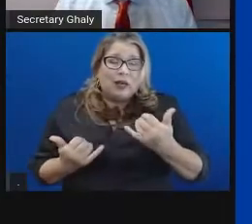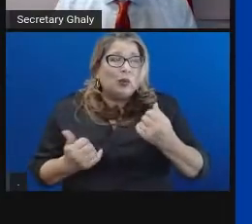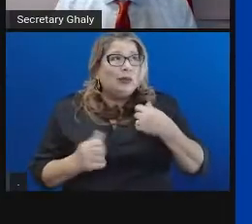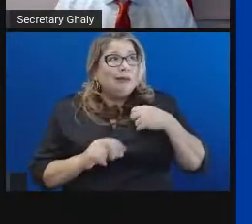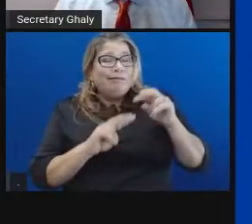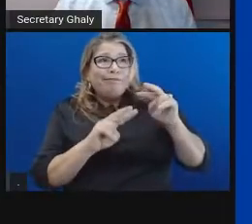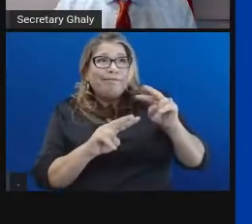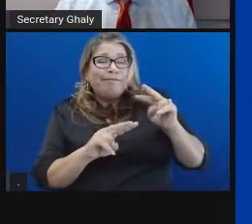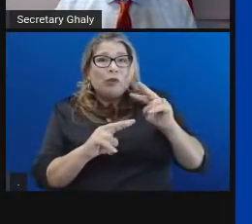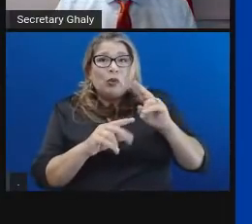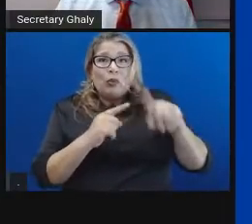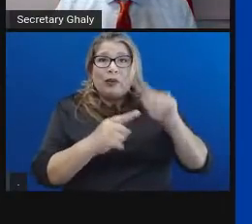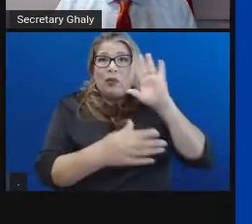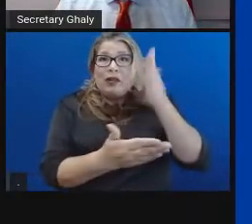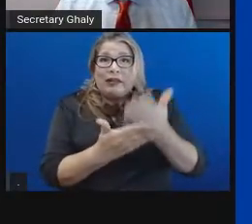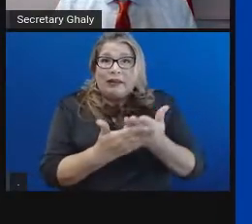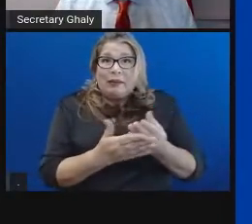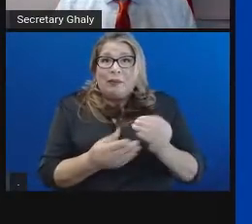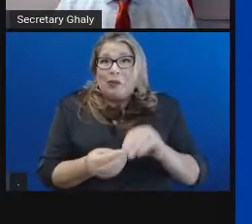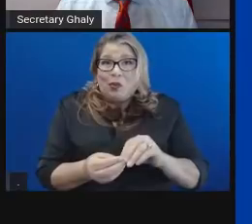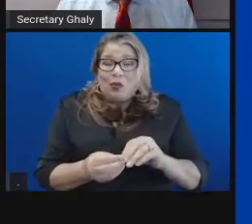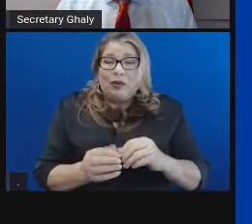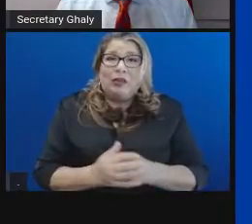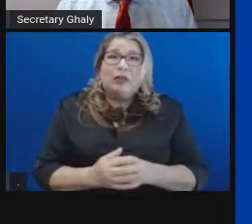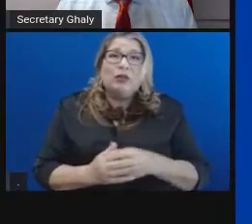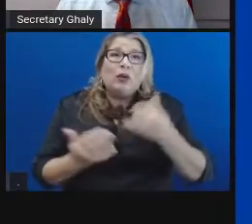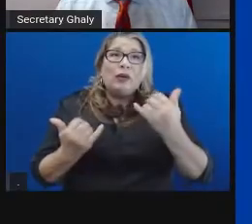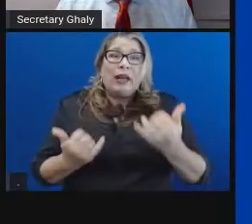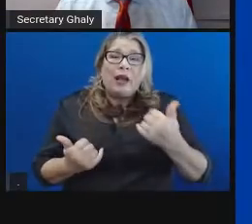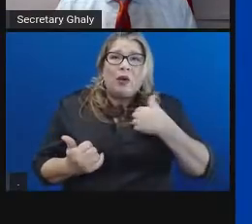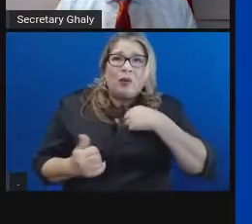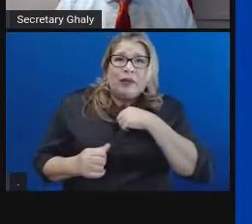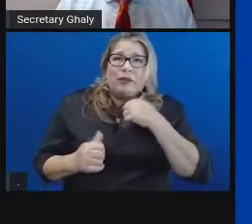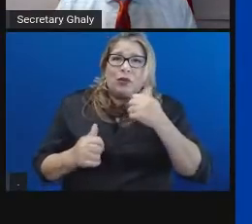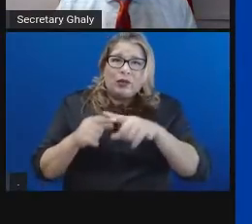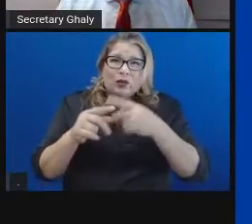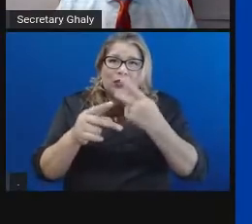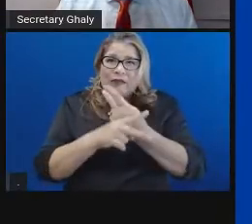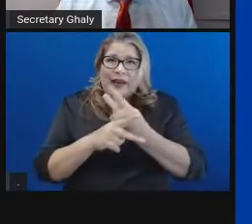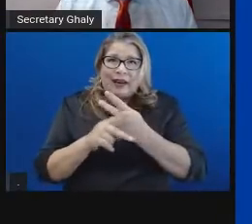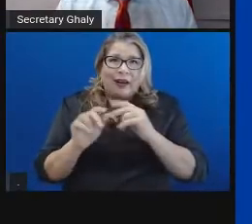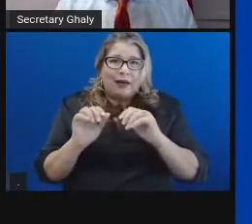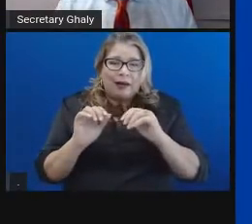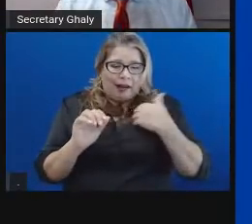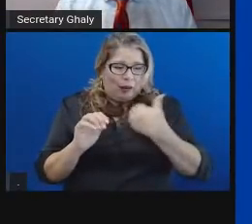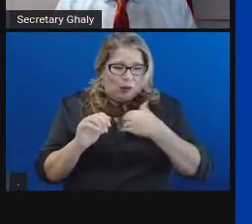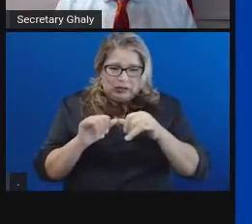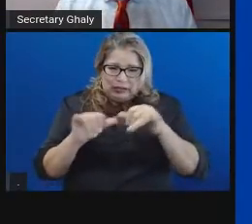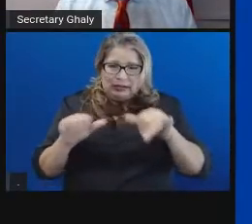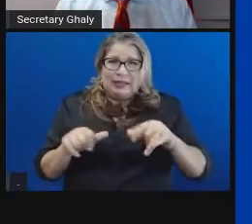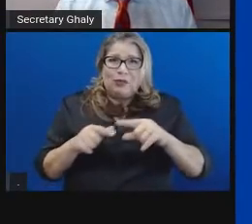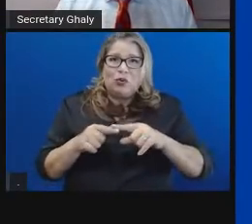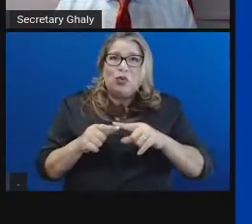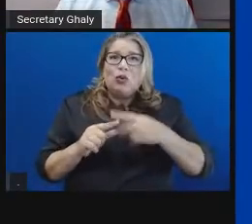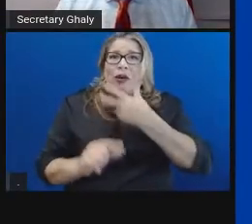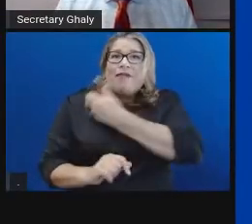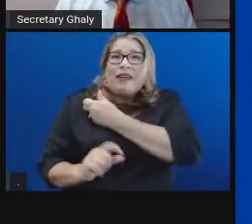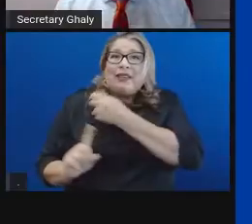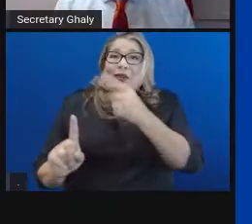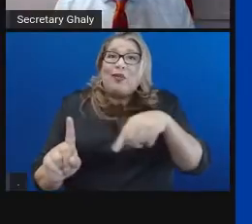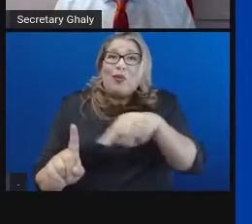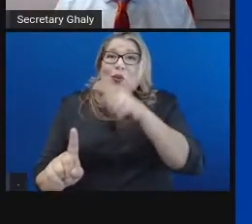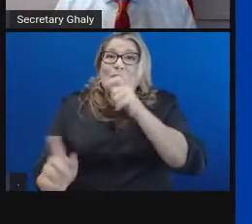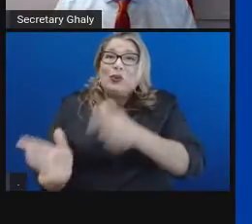our structure allows us to get vaccine out to those populations as quickly as possible, while still allowing us